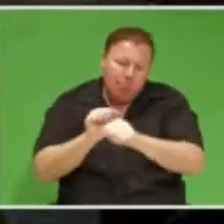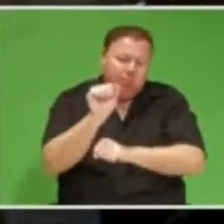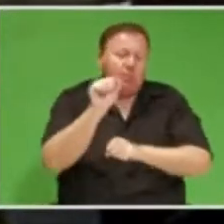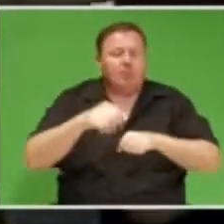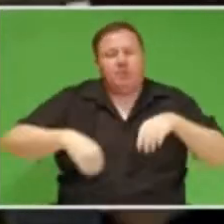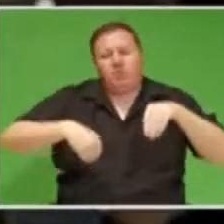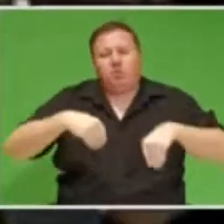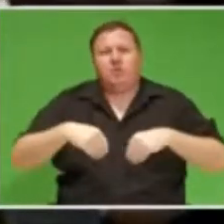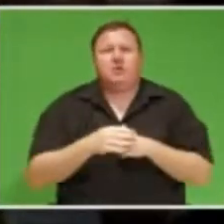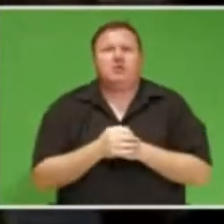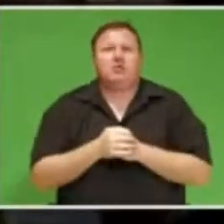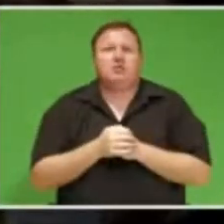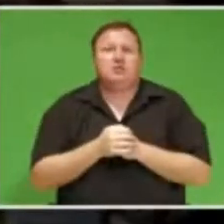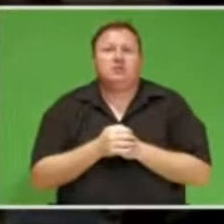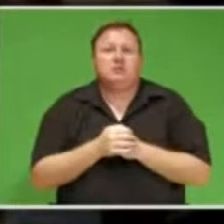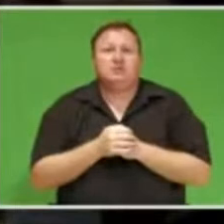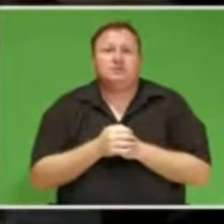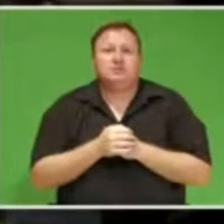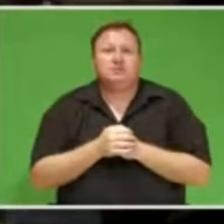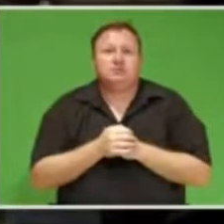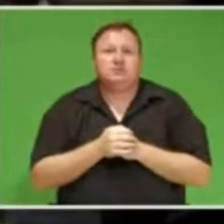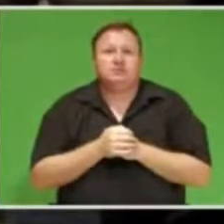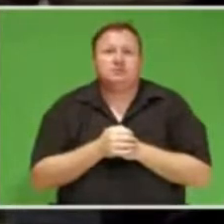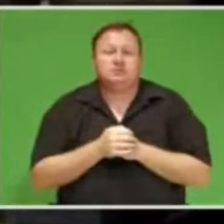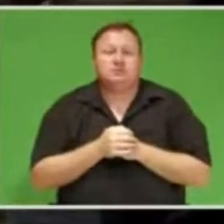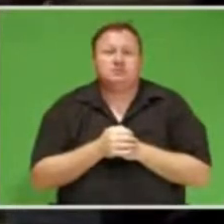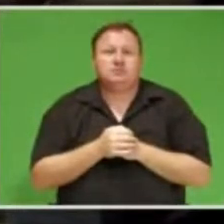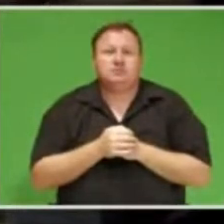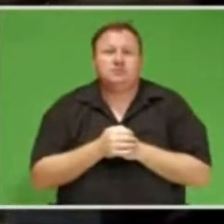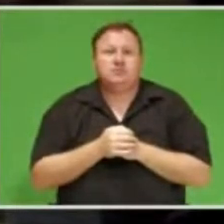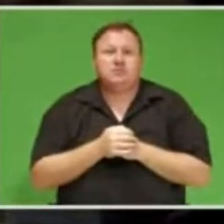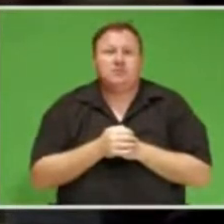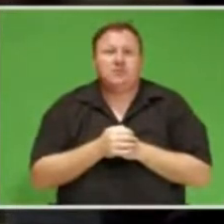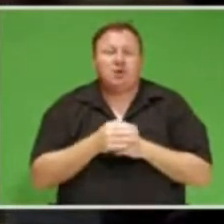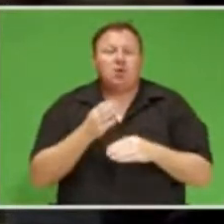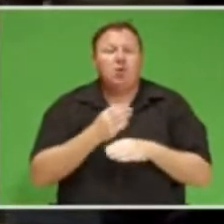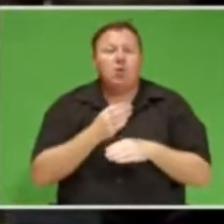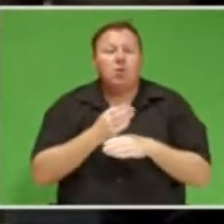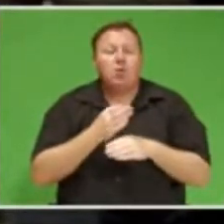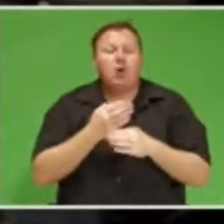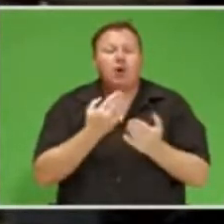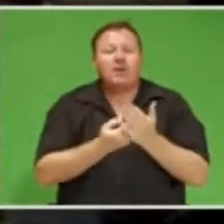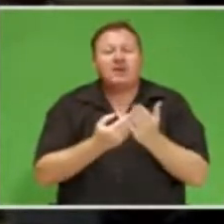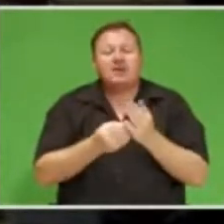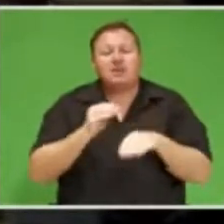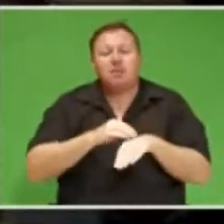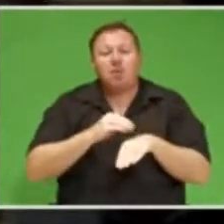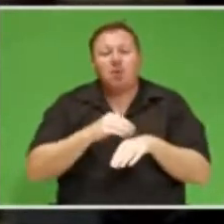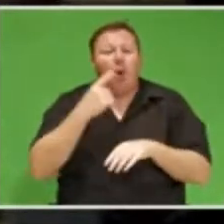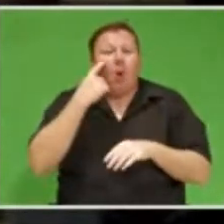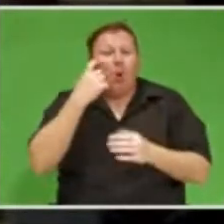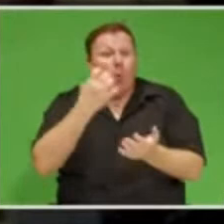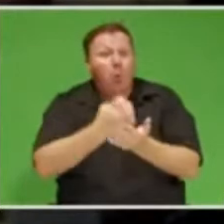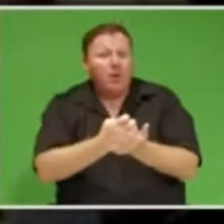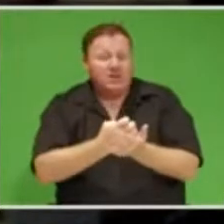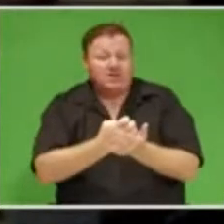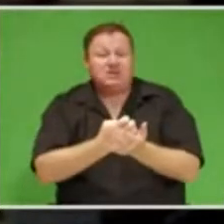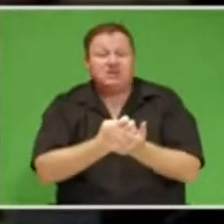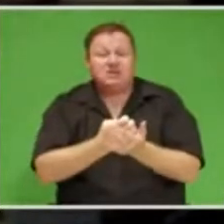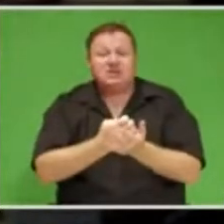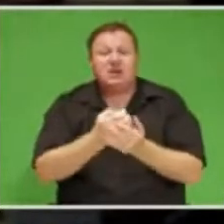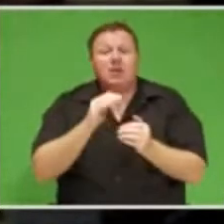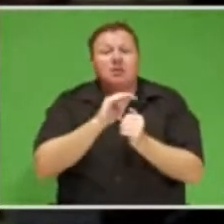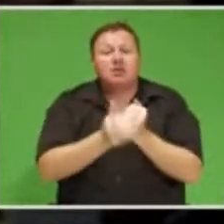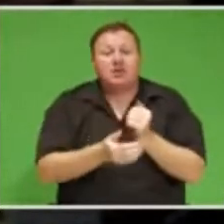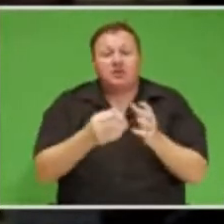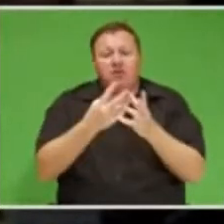to capacitate the Witness Protection Unit and will introduce amendments to the Protected